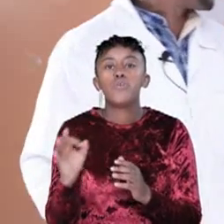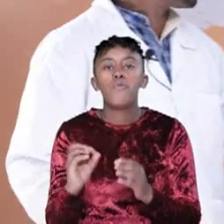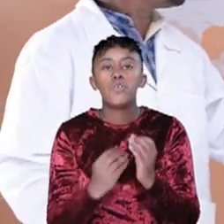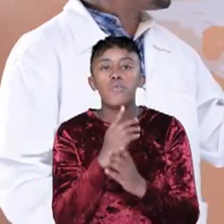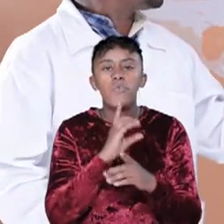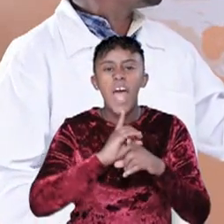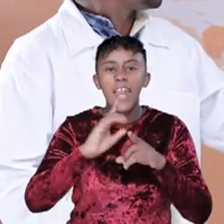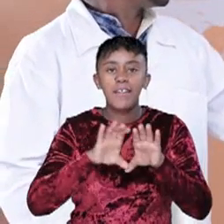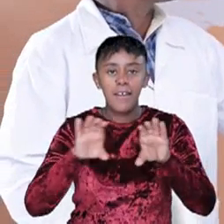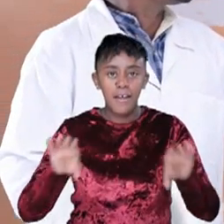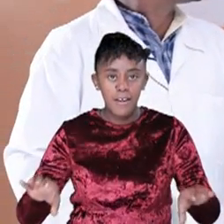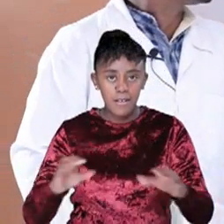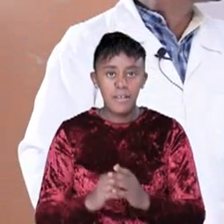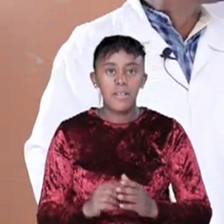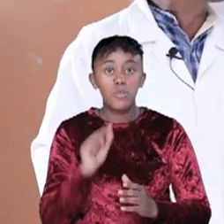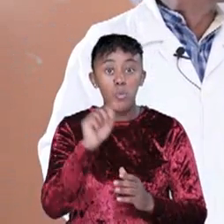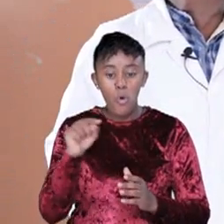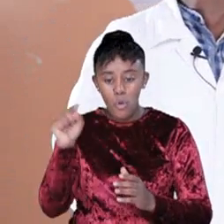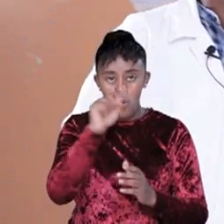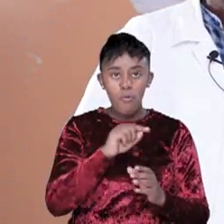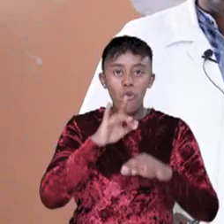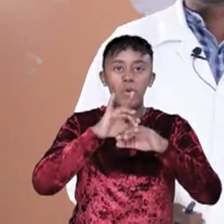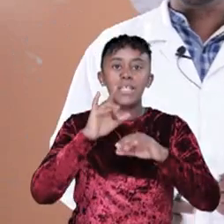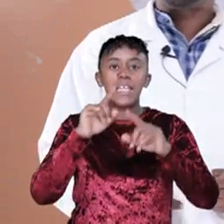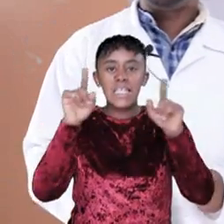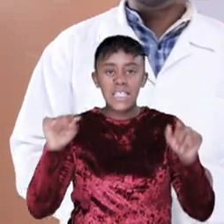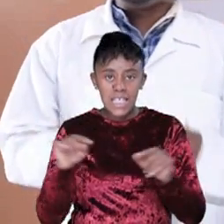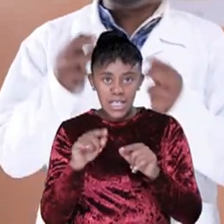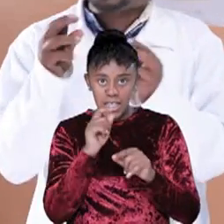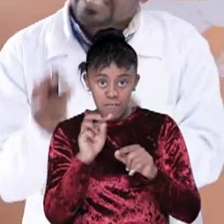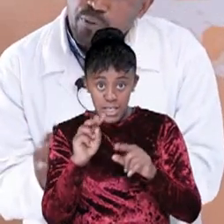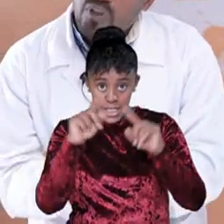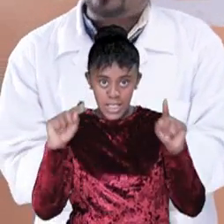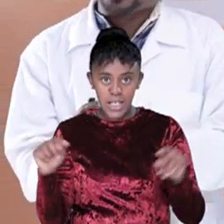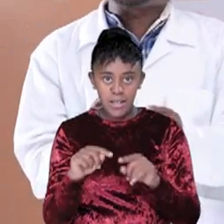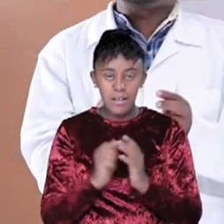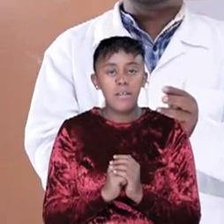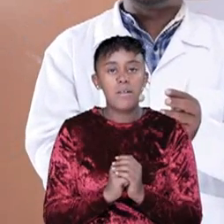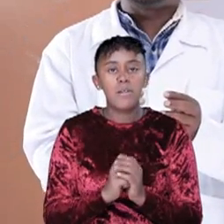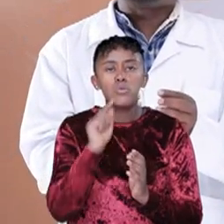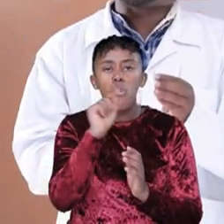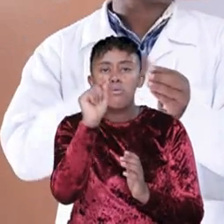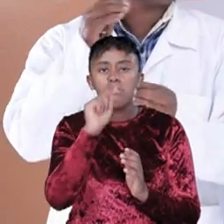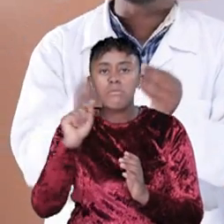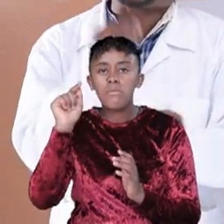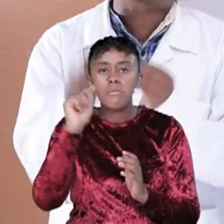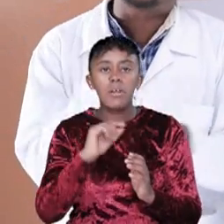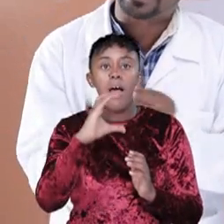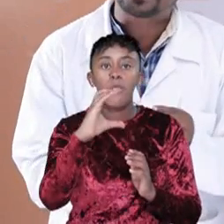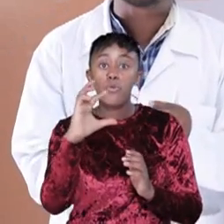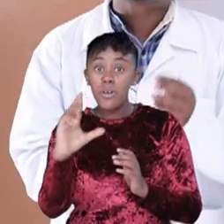source of direct current as stationary spot of light on the screen. When the spot of light passing